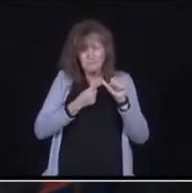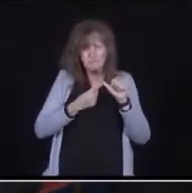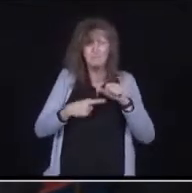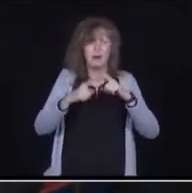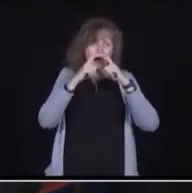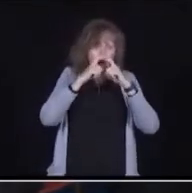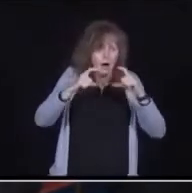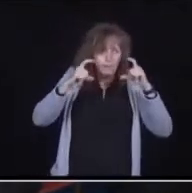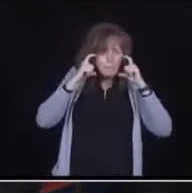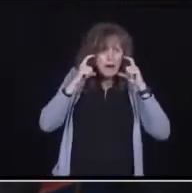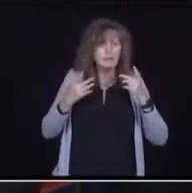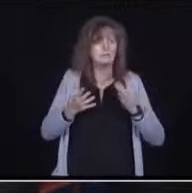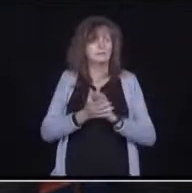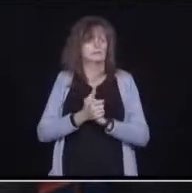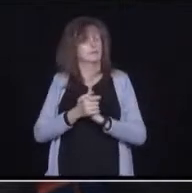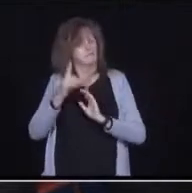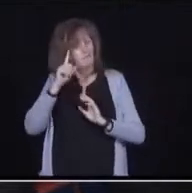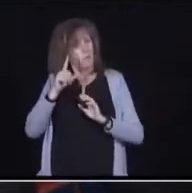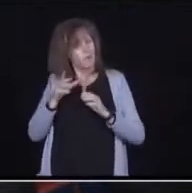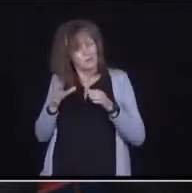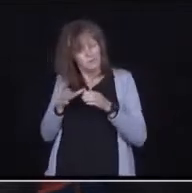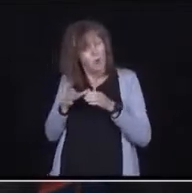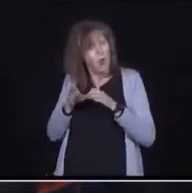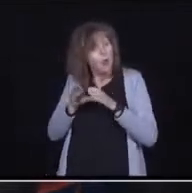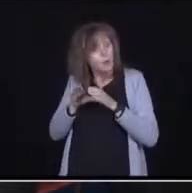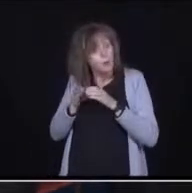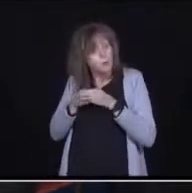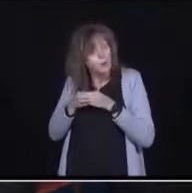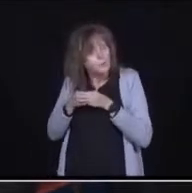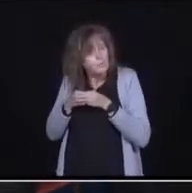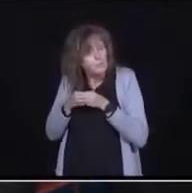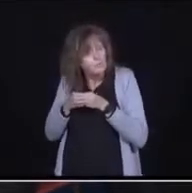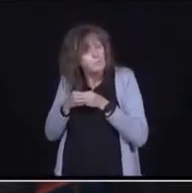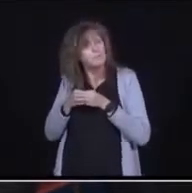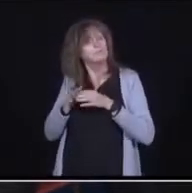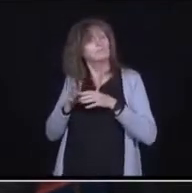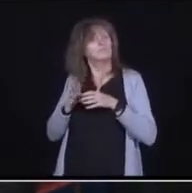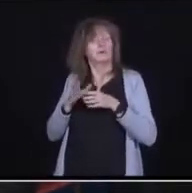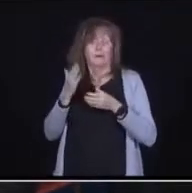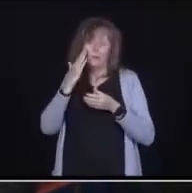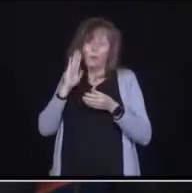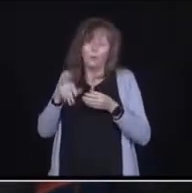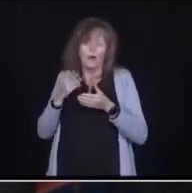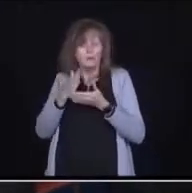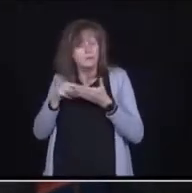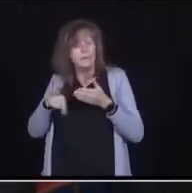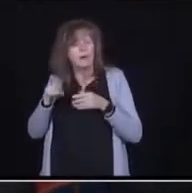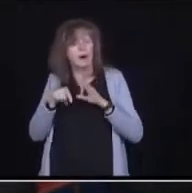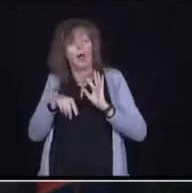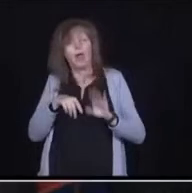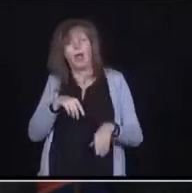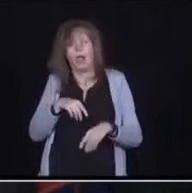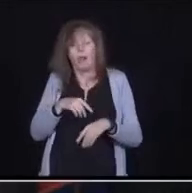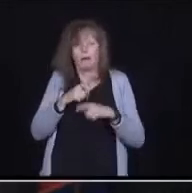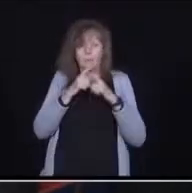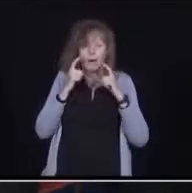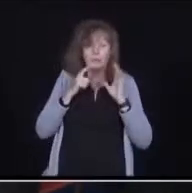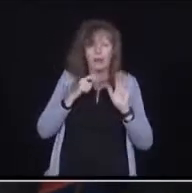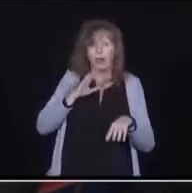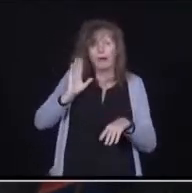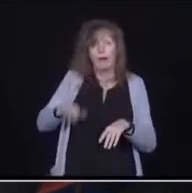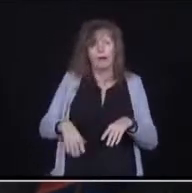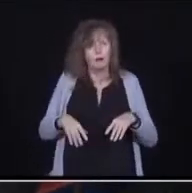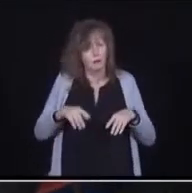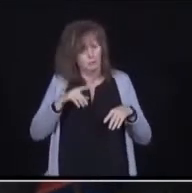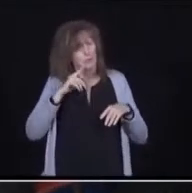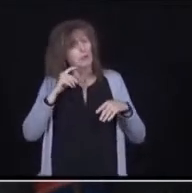groups, very small percentage of the population that are ignoring the protocols and the guidelines. They're holding these big social gatherings,